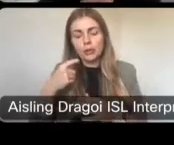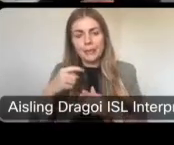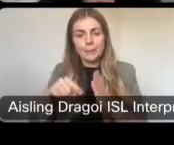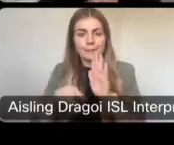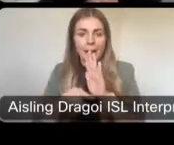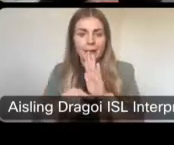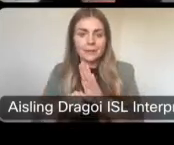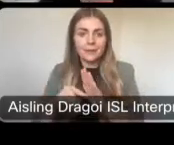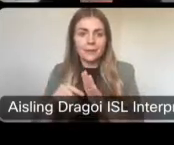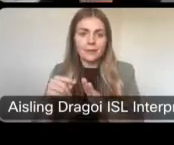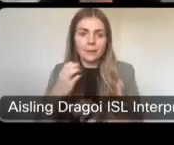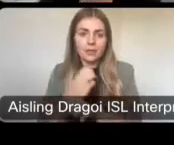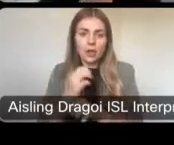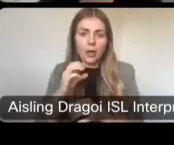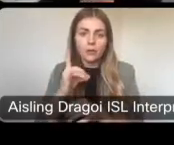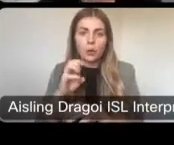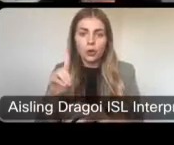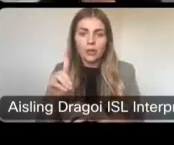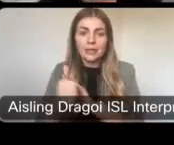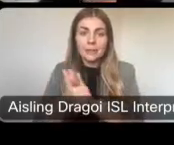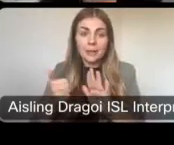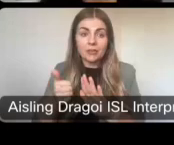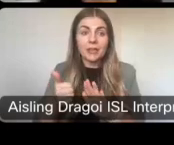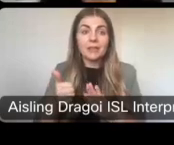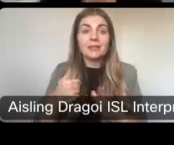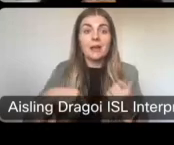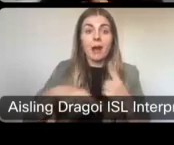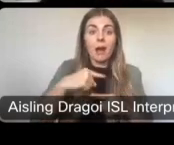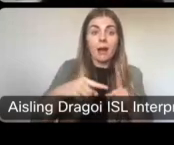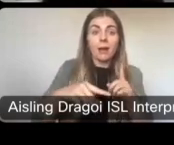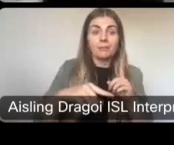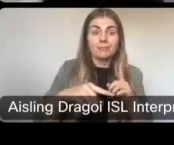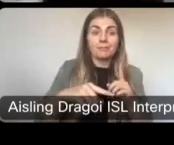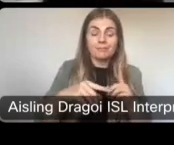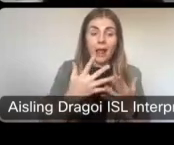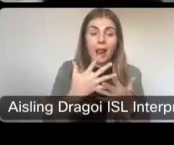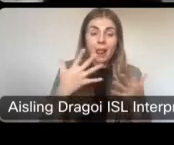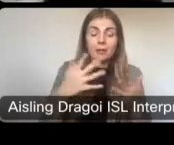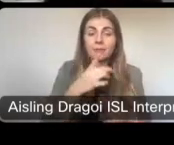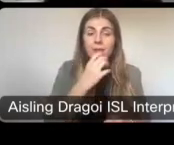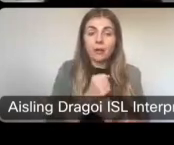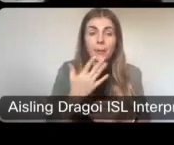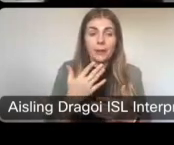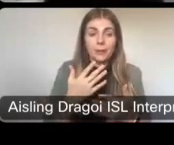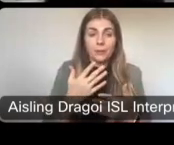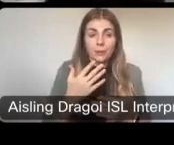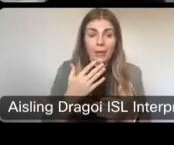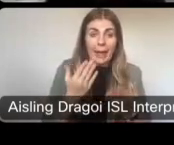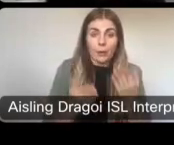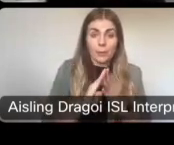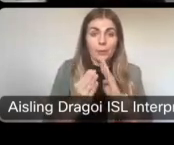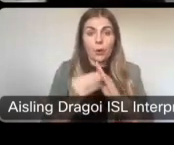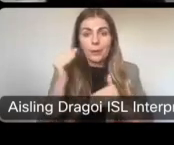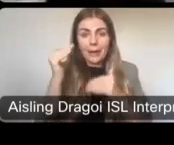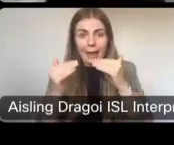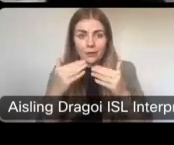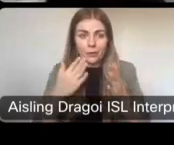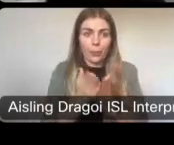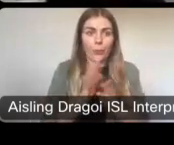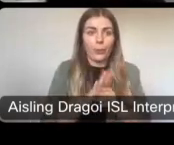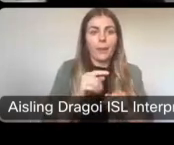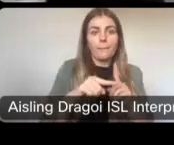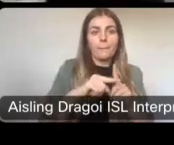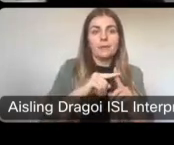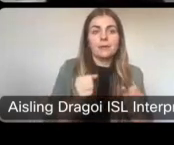powerful determinants of who become as adults. There's a lot of talk about stress. And I often hear, particularly young